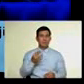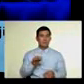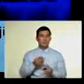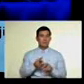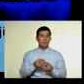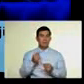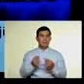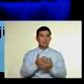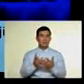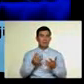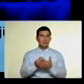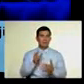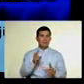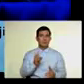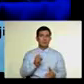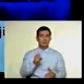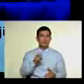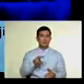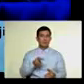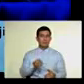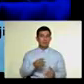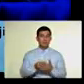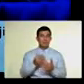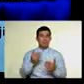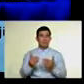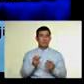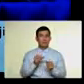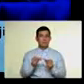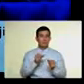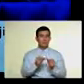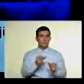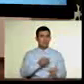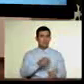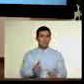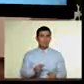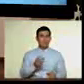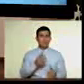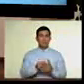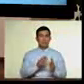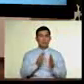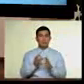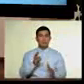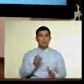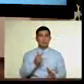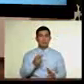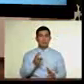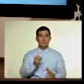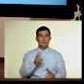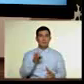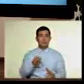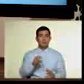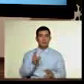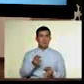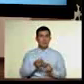mavjud. Granit va bazalt otqindi jinslar hisoblanadi. Bular magmadan hosil bo'lganligi uchun